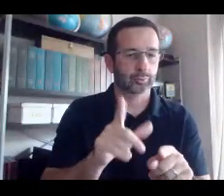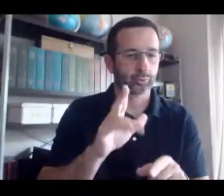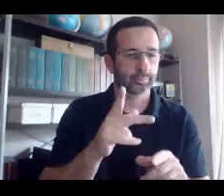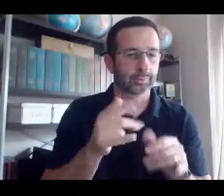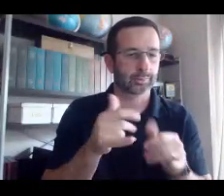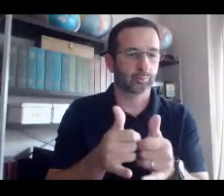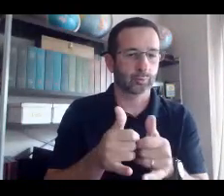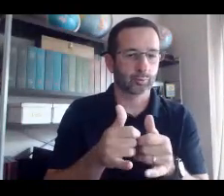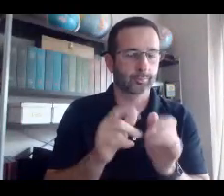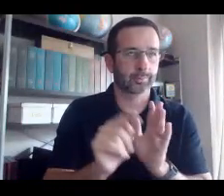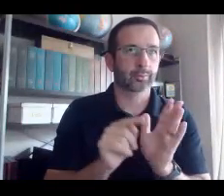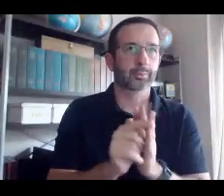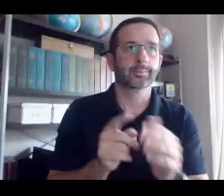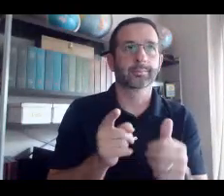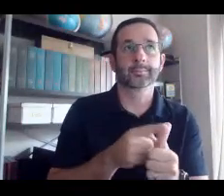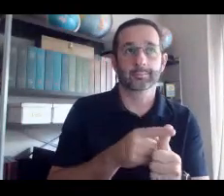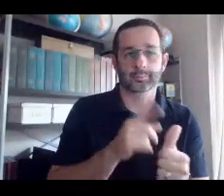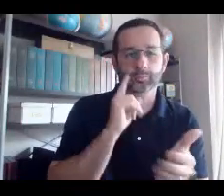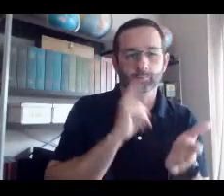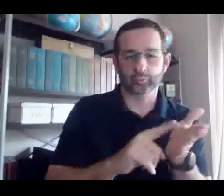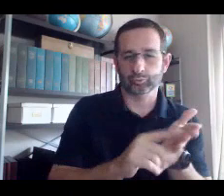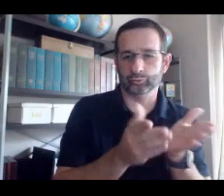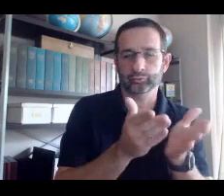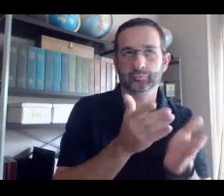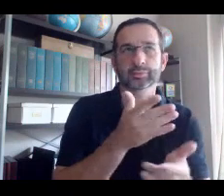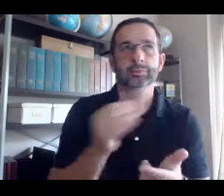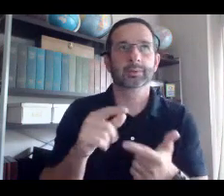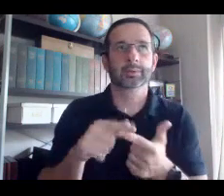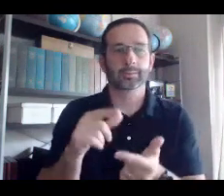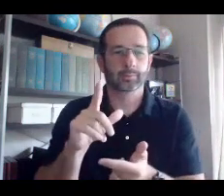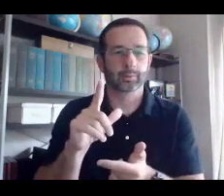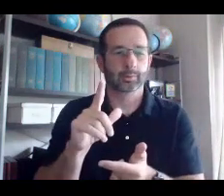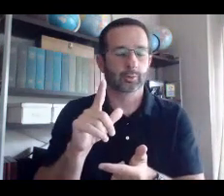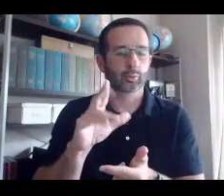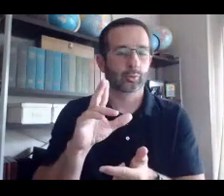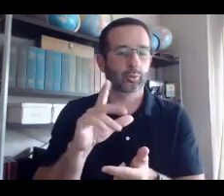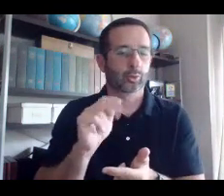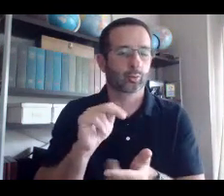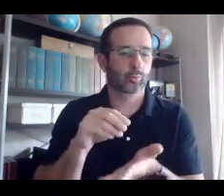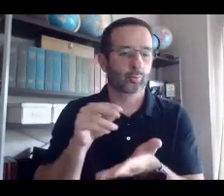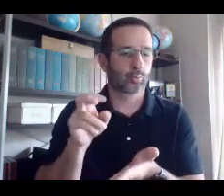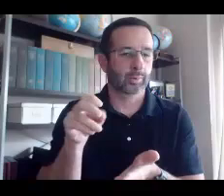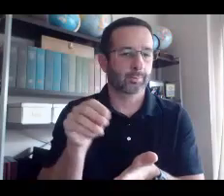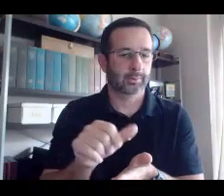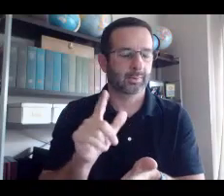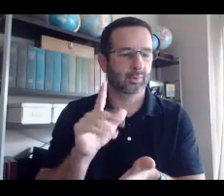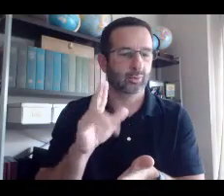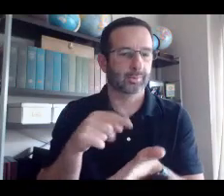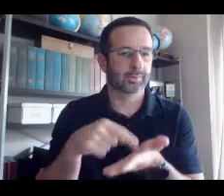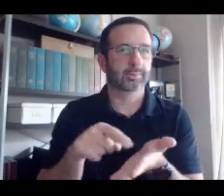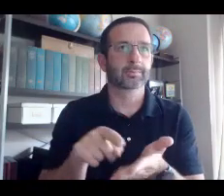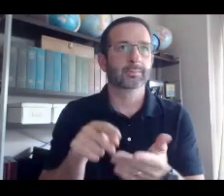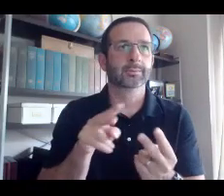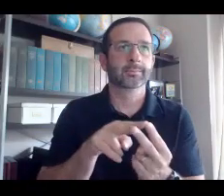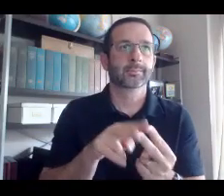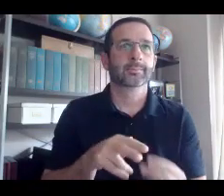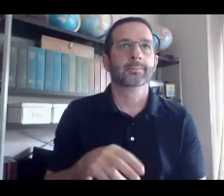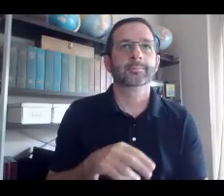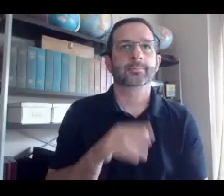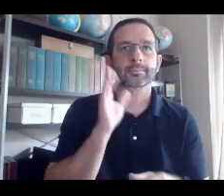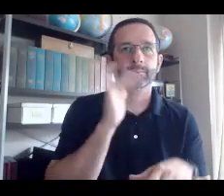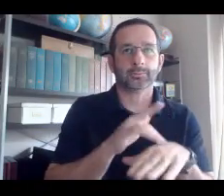2 verifications that will happen during each quarter, research, as research